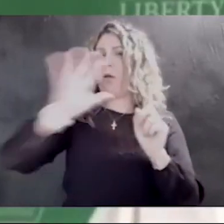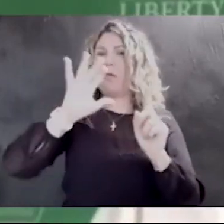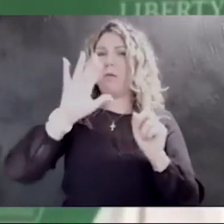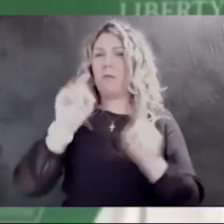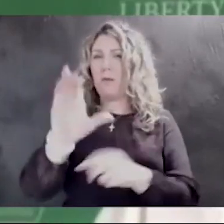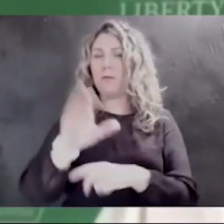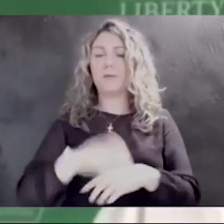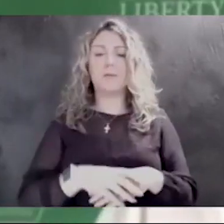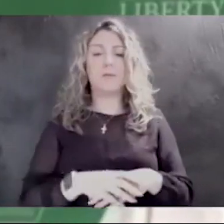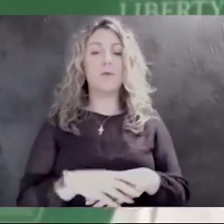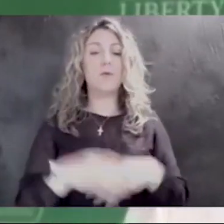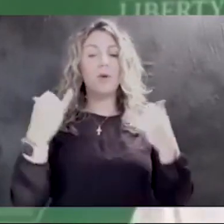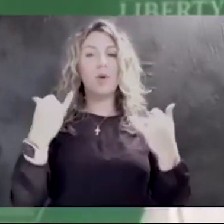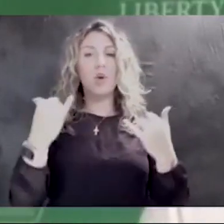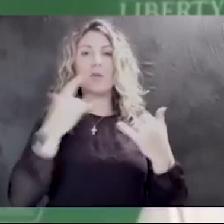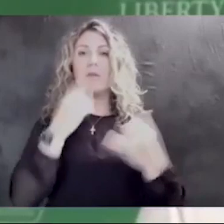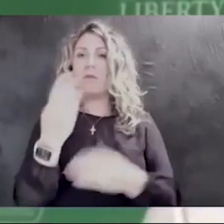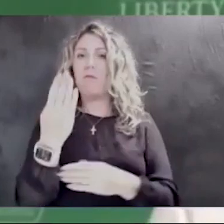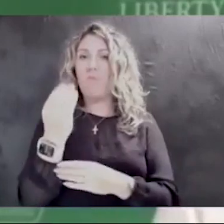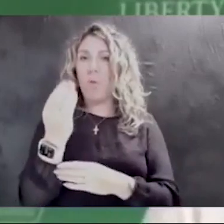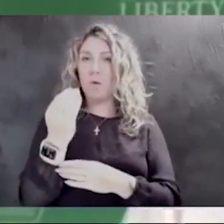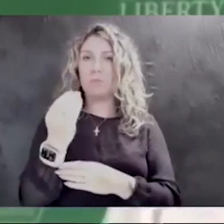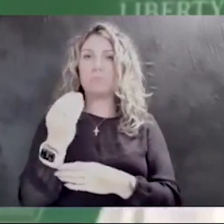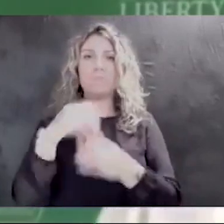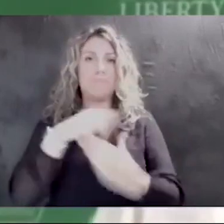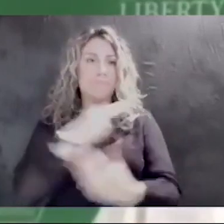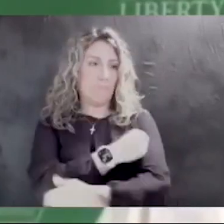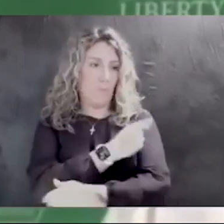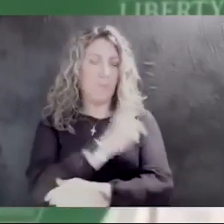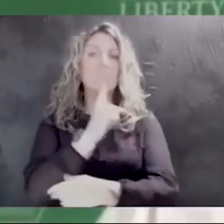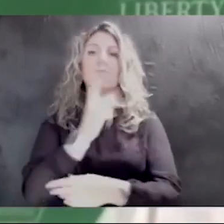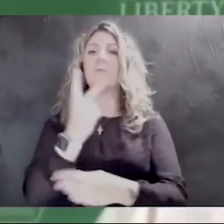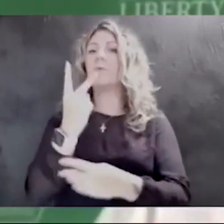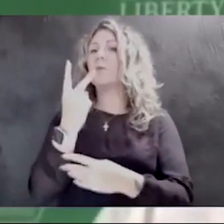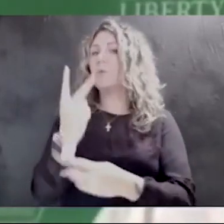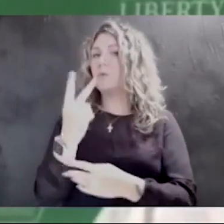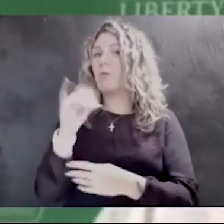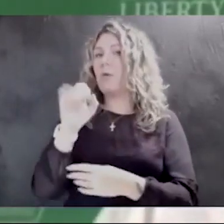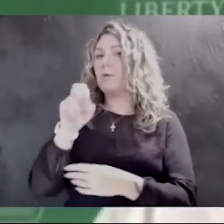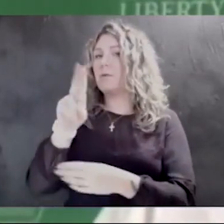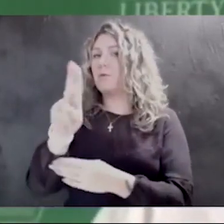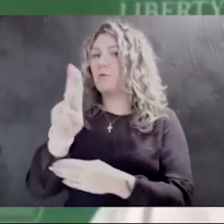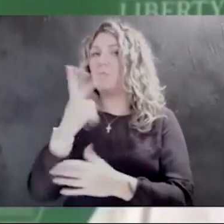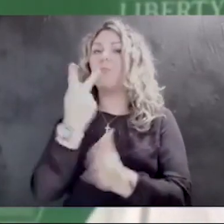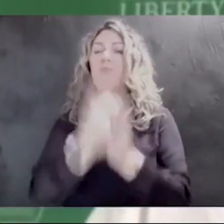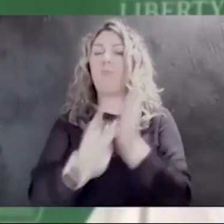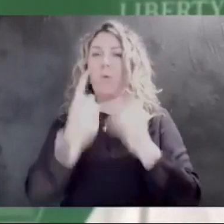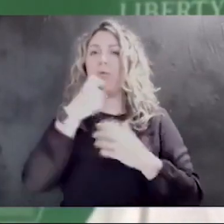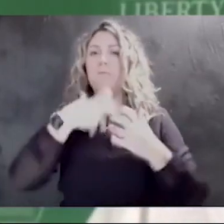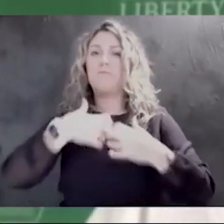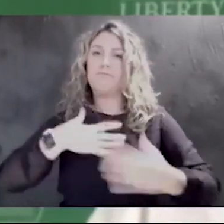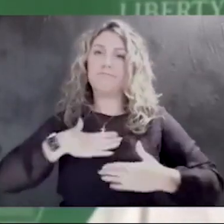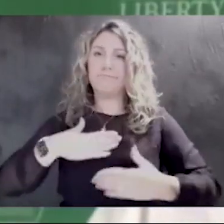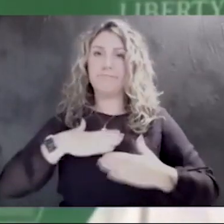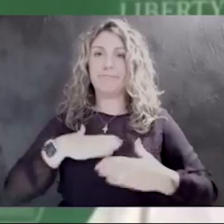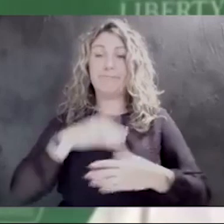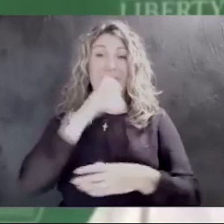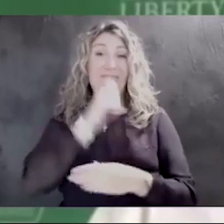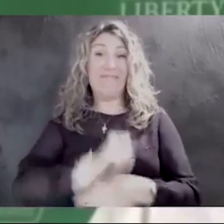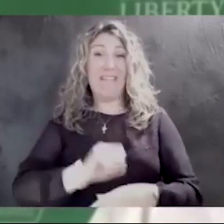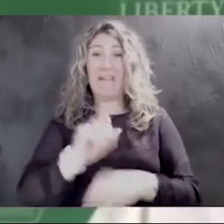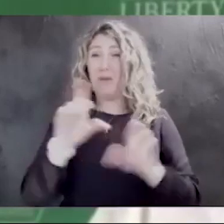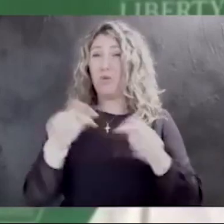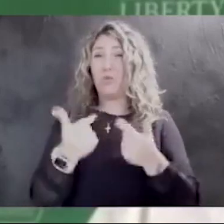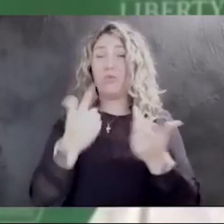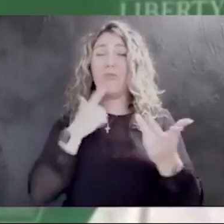we have 14 in the hospital, and 2 of them are in ICU on the ventilator. And again, the age group varies.